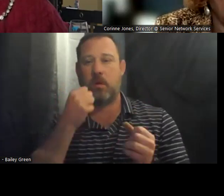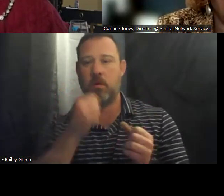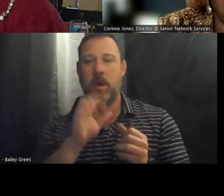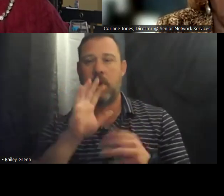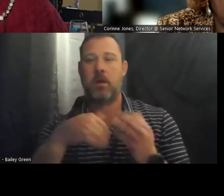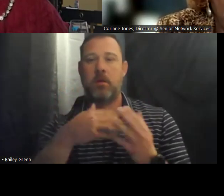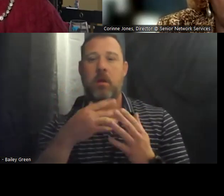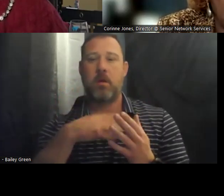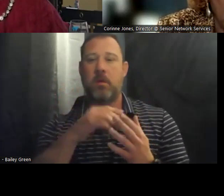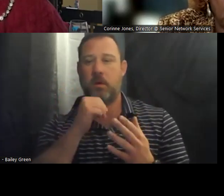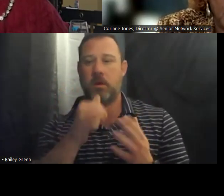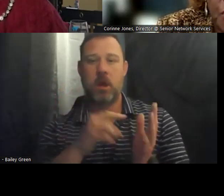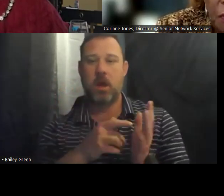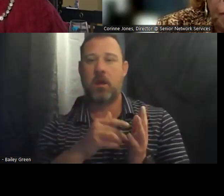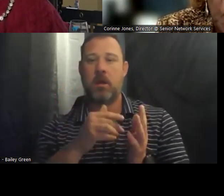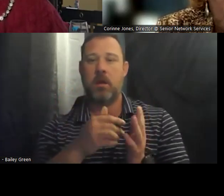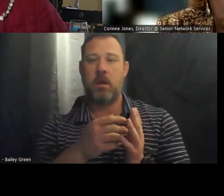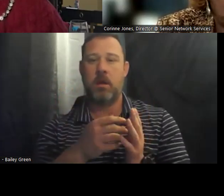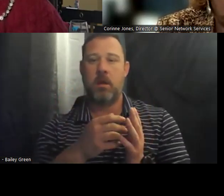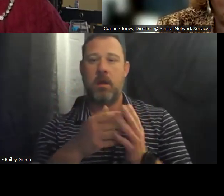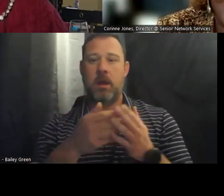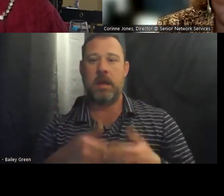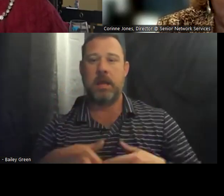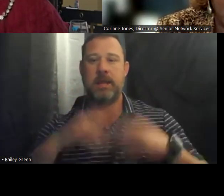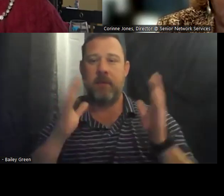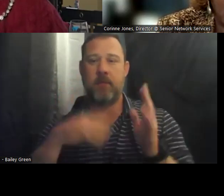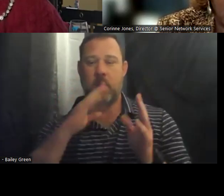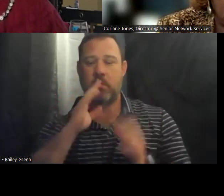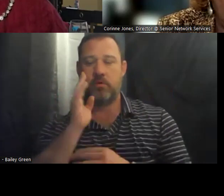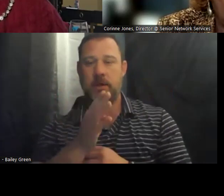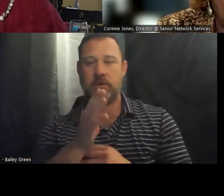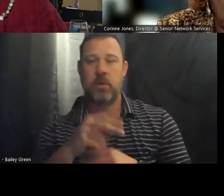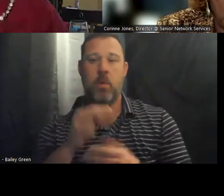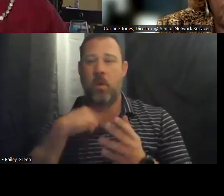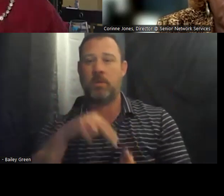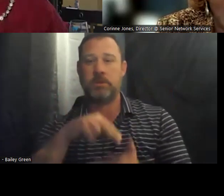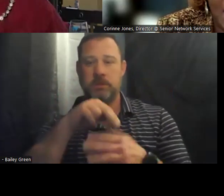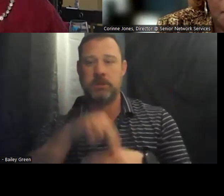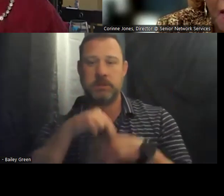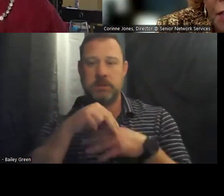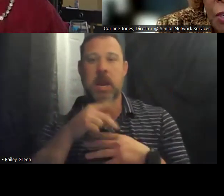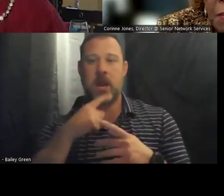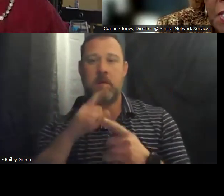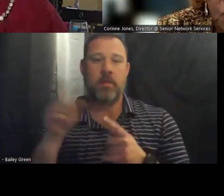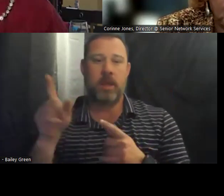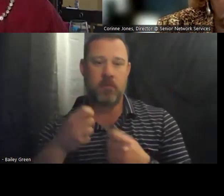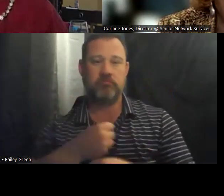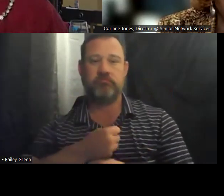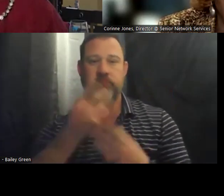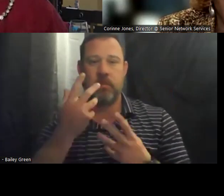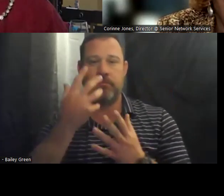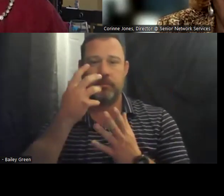all that we will not abandon our direction. We will not stand idly by while our efforts are gutted by the new